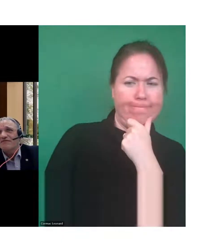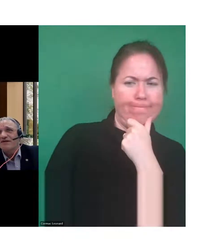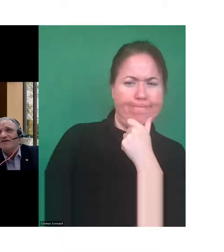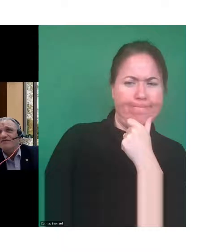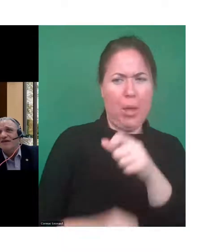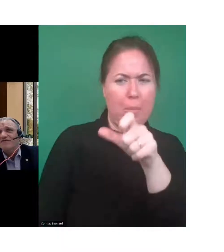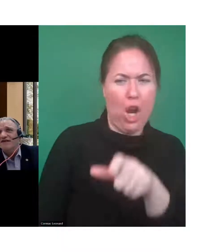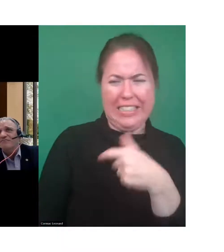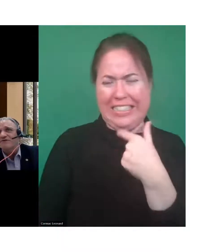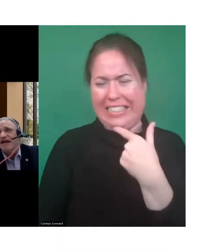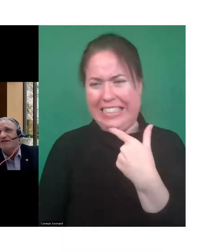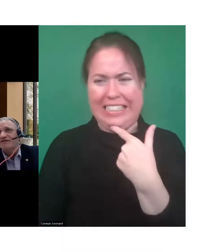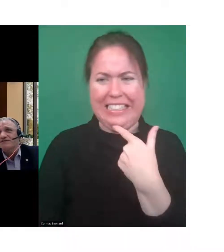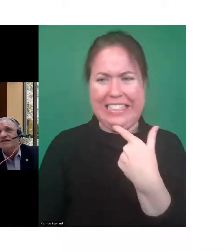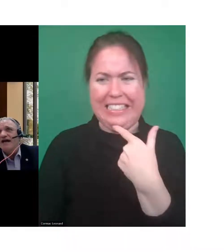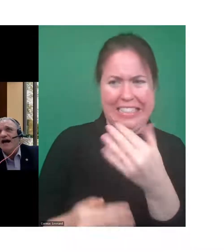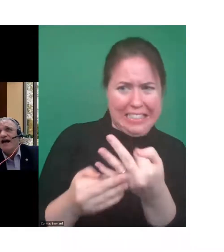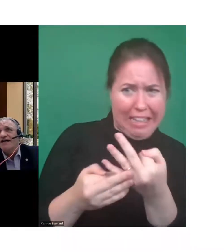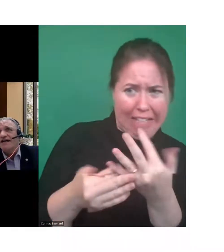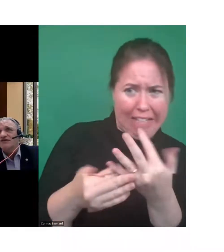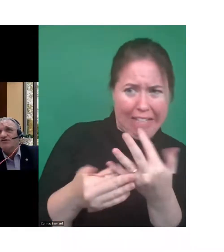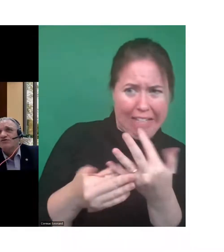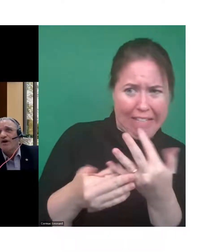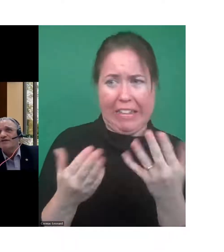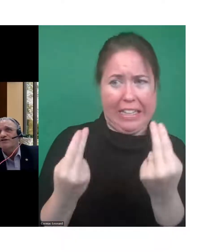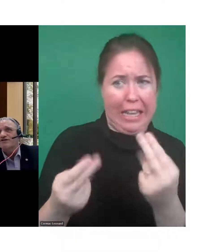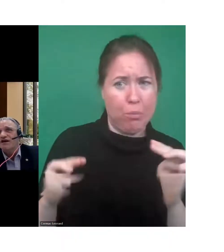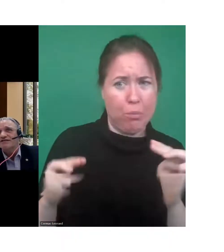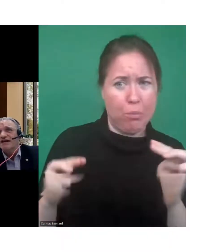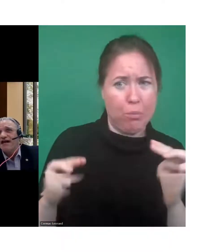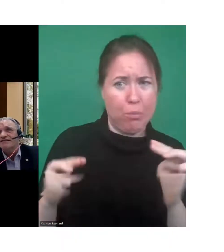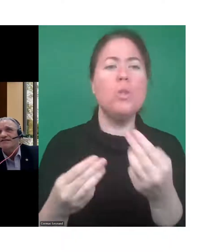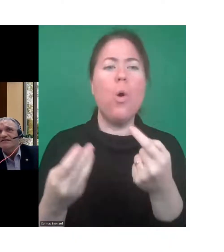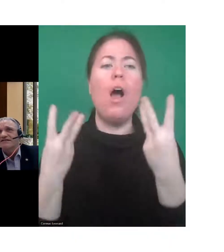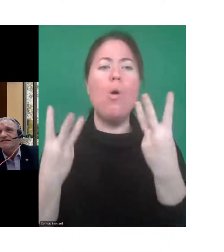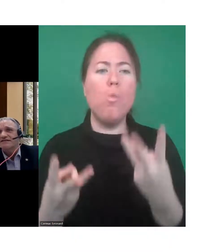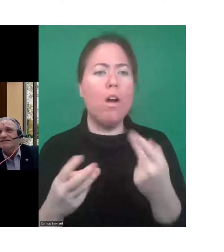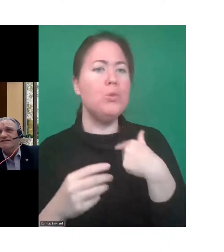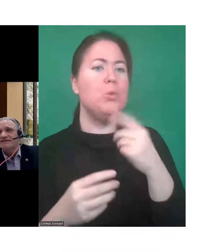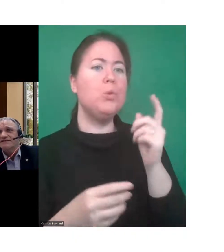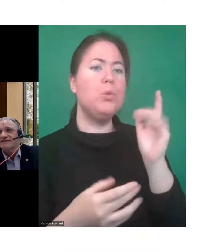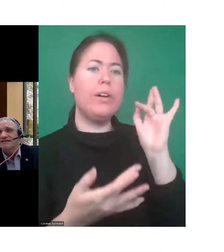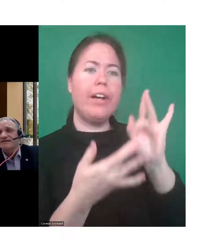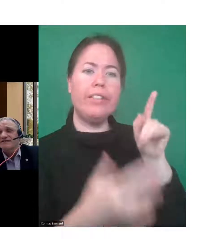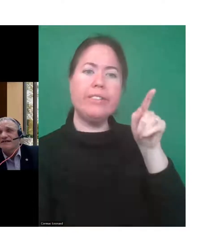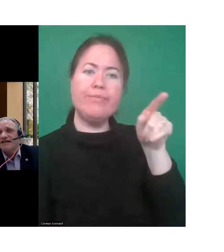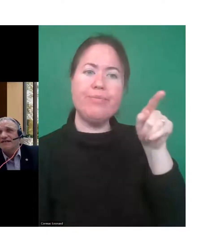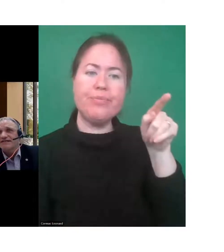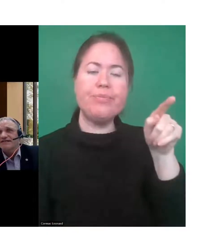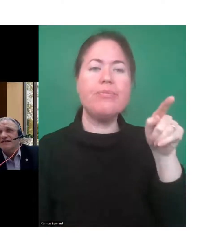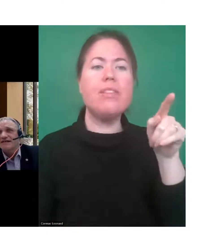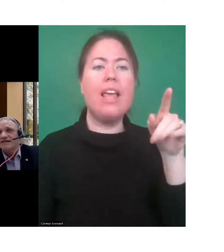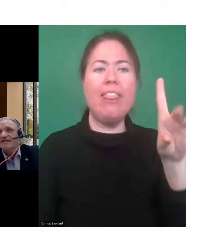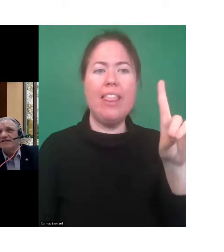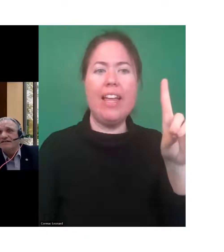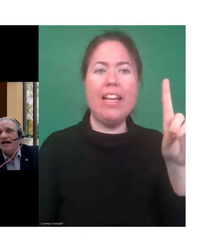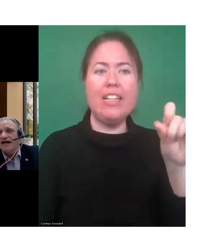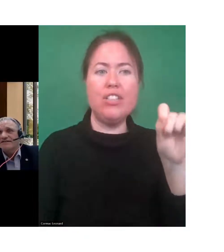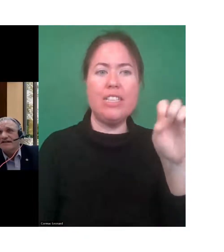somebody's welfare, their safety and protection, and you want to contact the